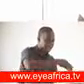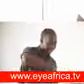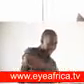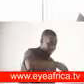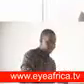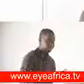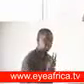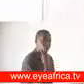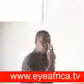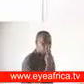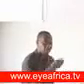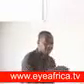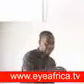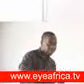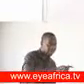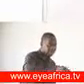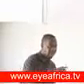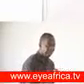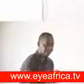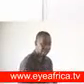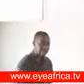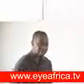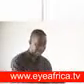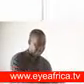Both addresses of the writer and the